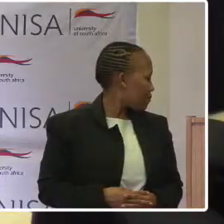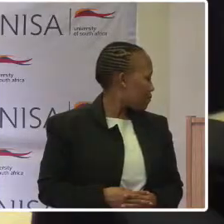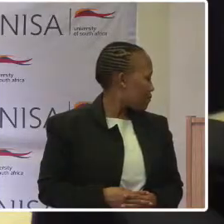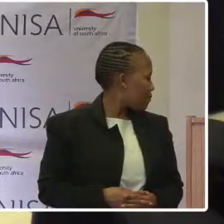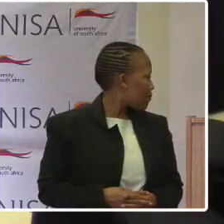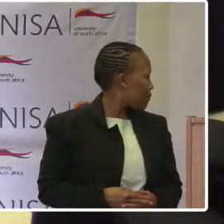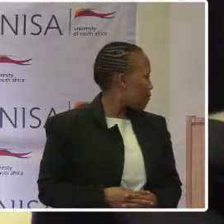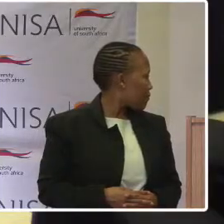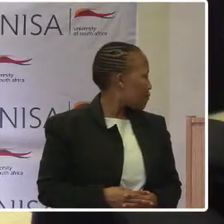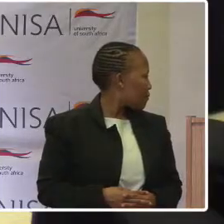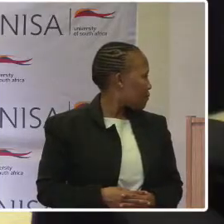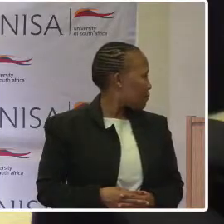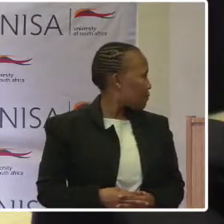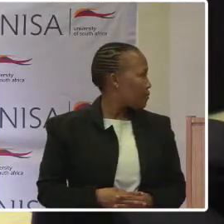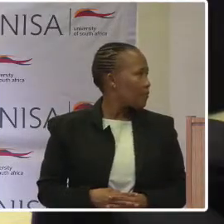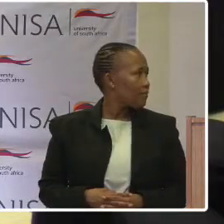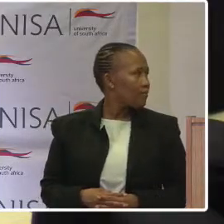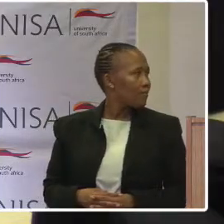Hello.